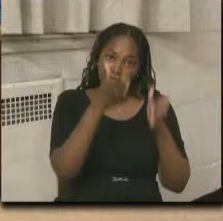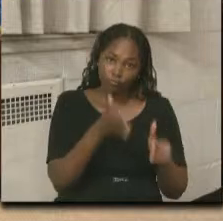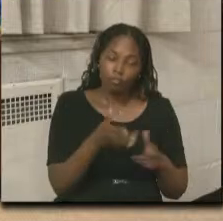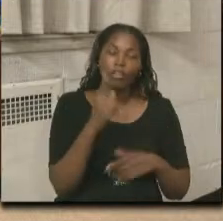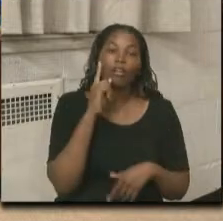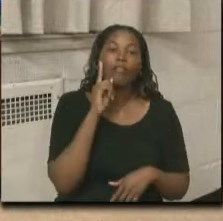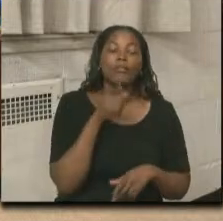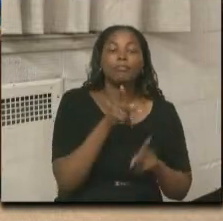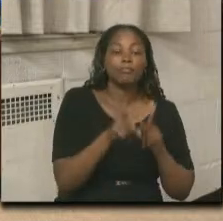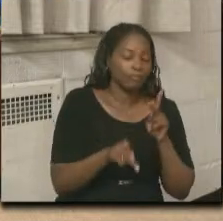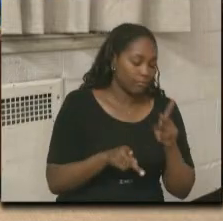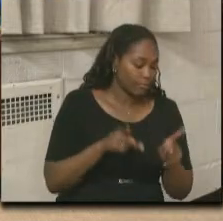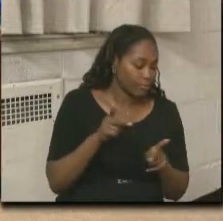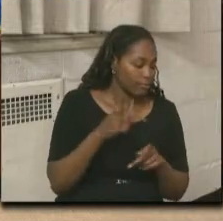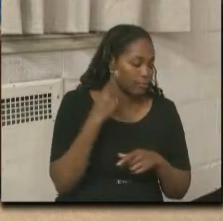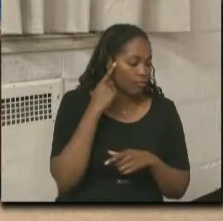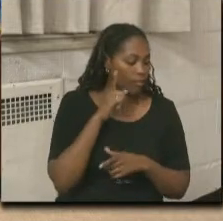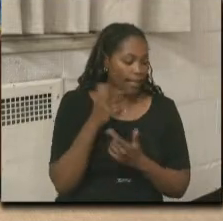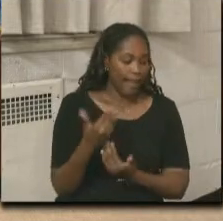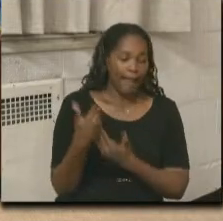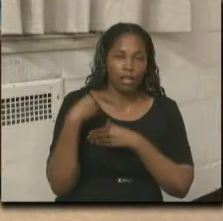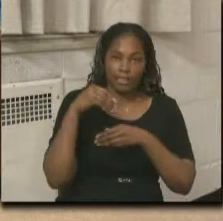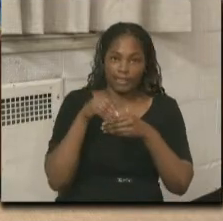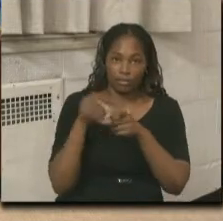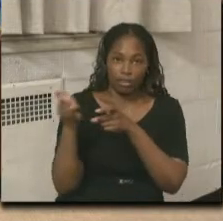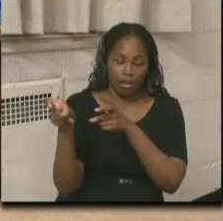on Accountability Blueprint.